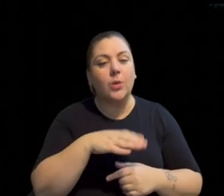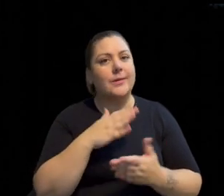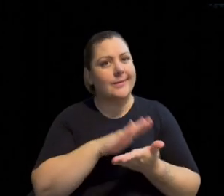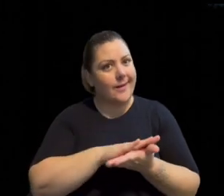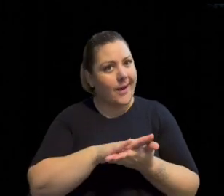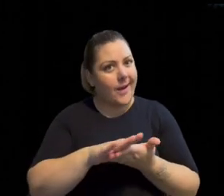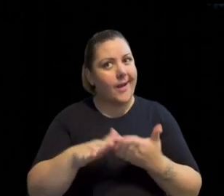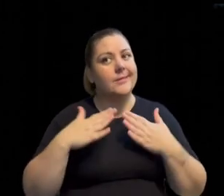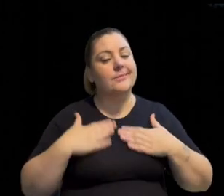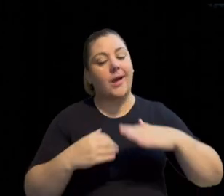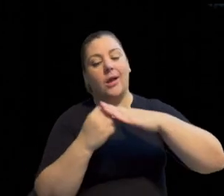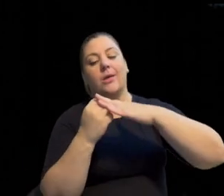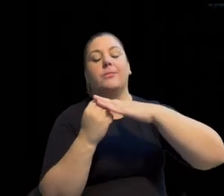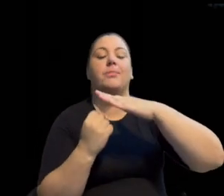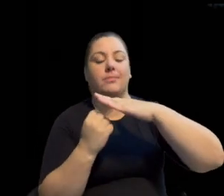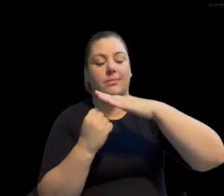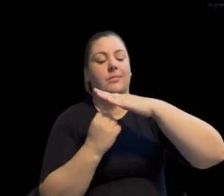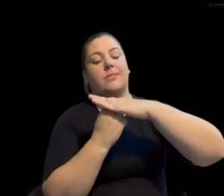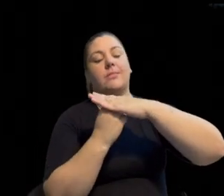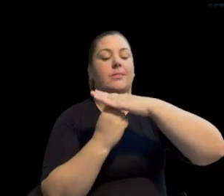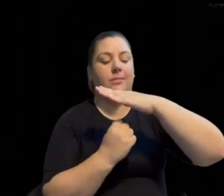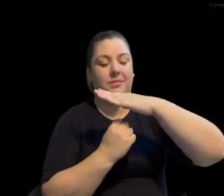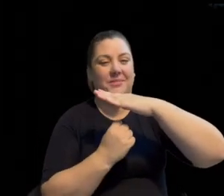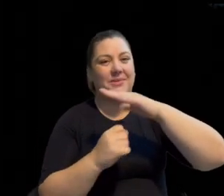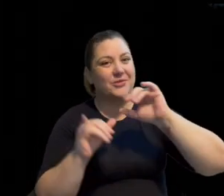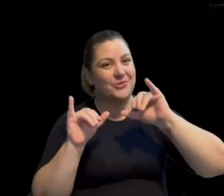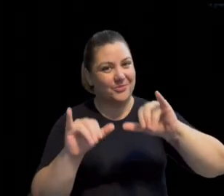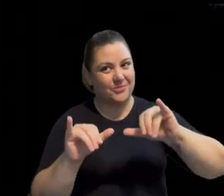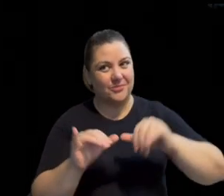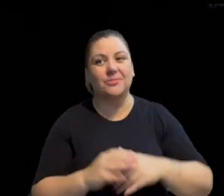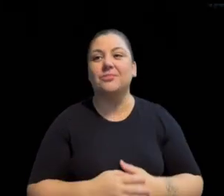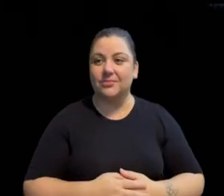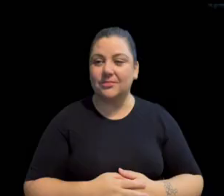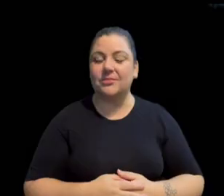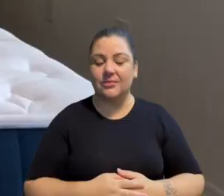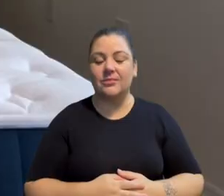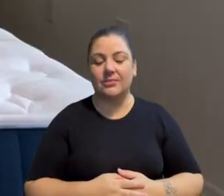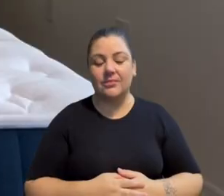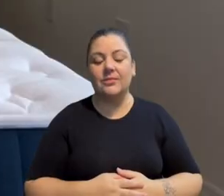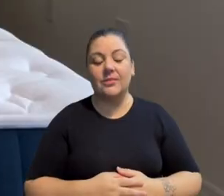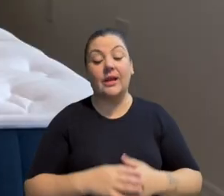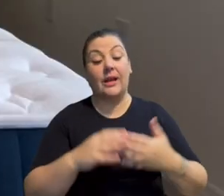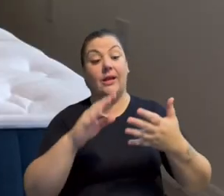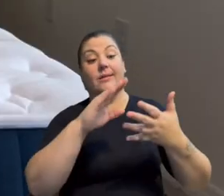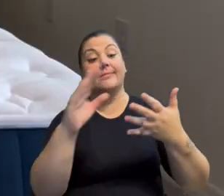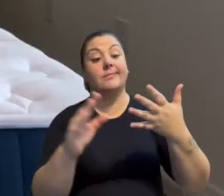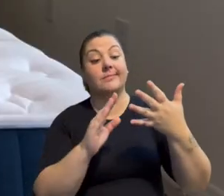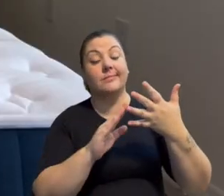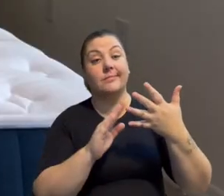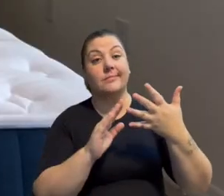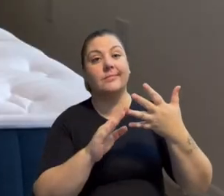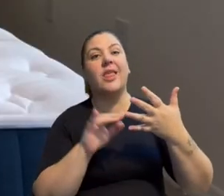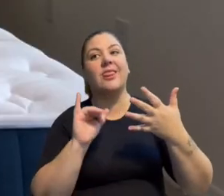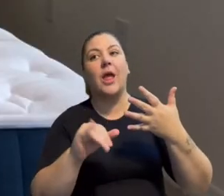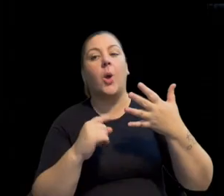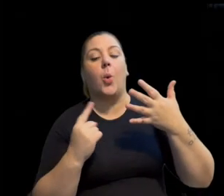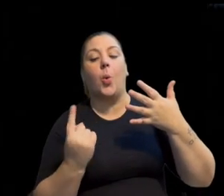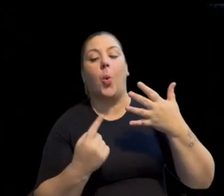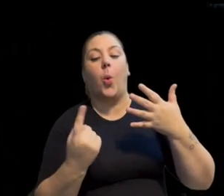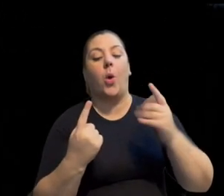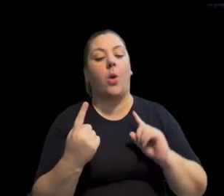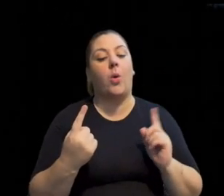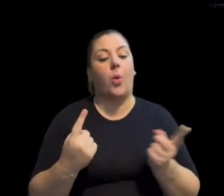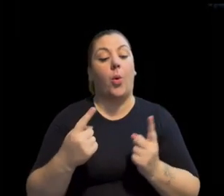more support where you need it. So that also works with the layer on top. Underneath that is gonna be your pocketed coils.